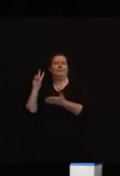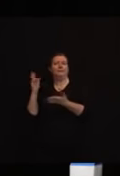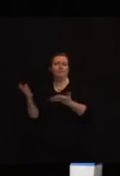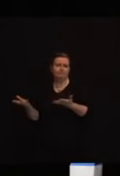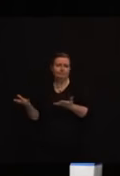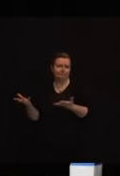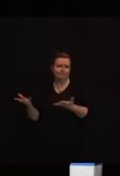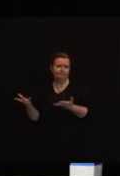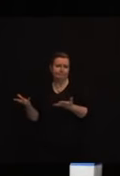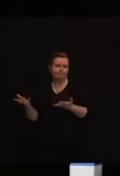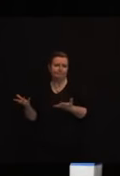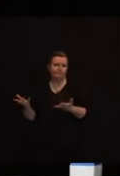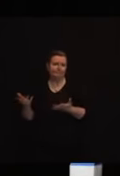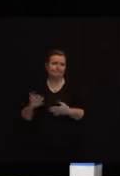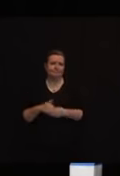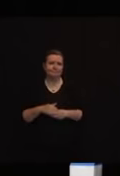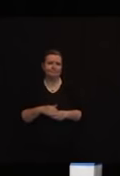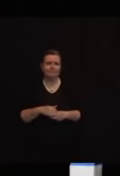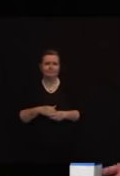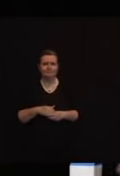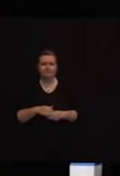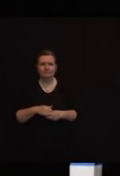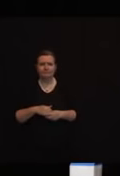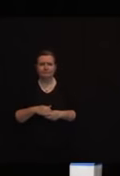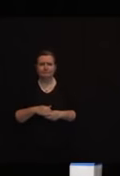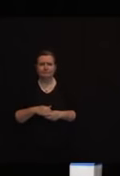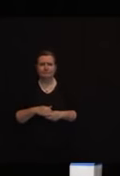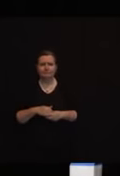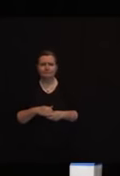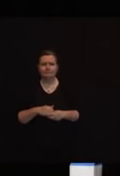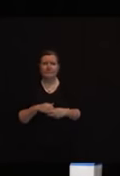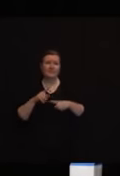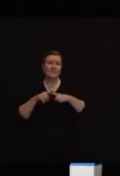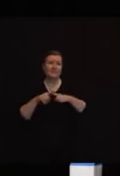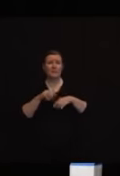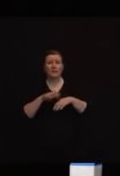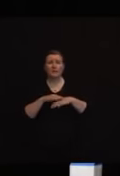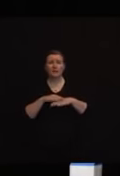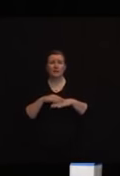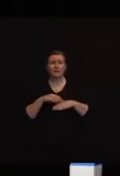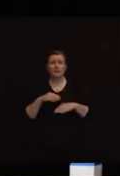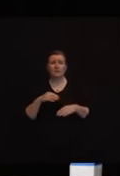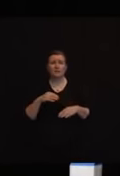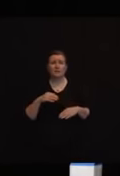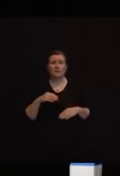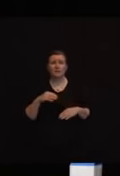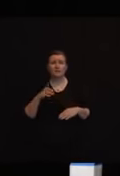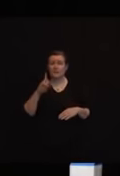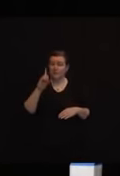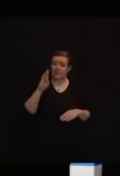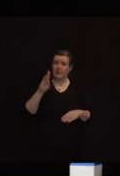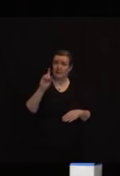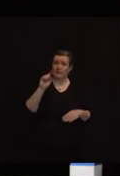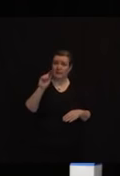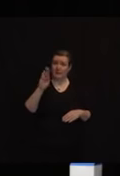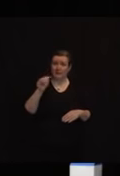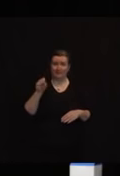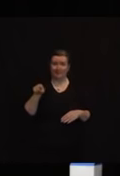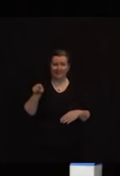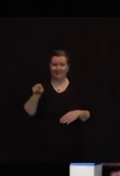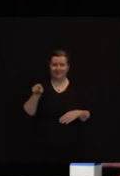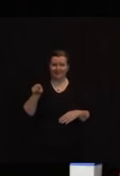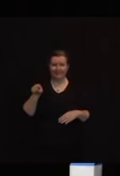to essentially correlate between different databases and enter it into the systems. So I don't have the exact breakdown in front of me as to